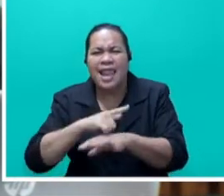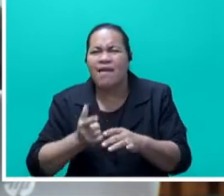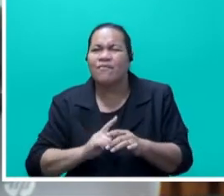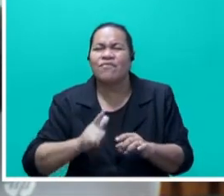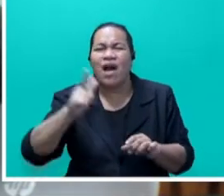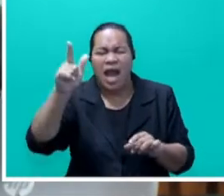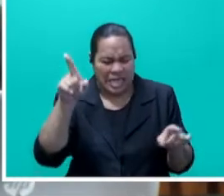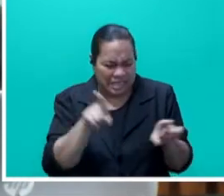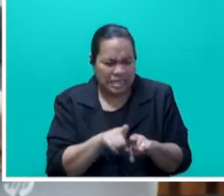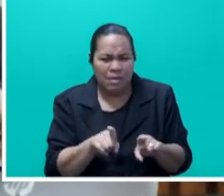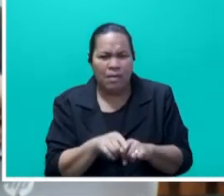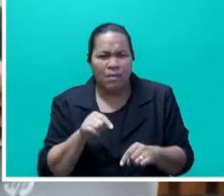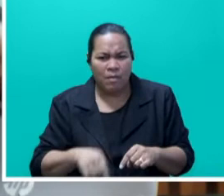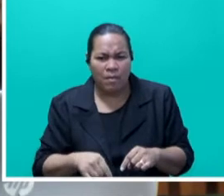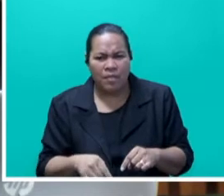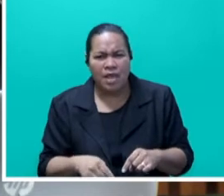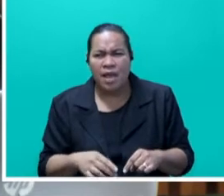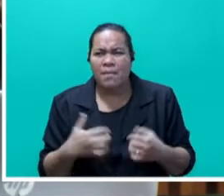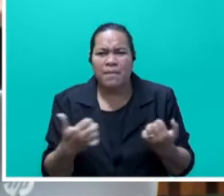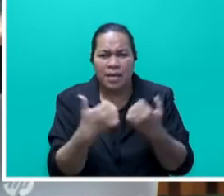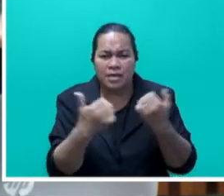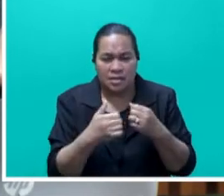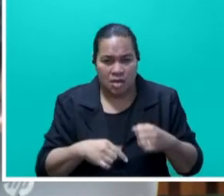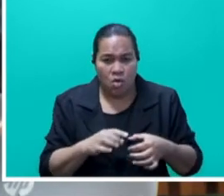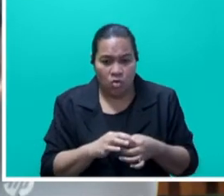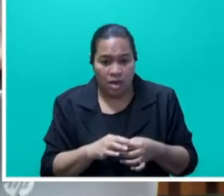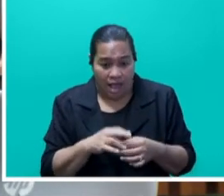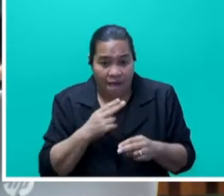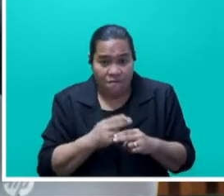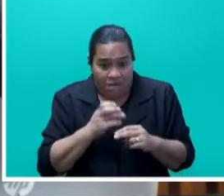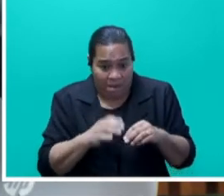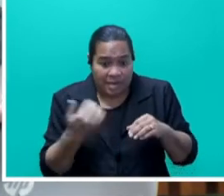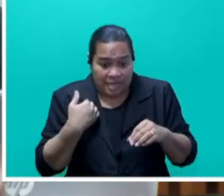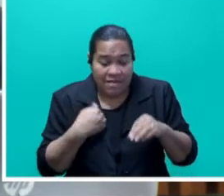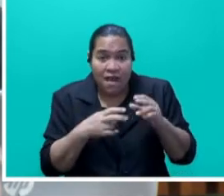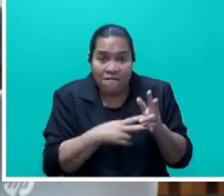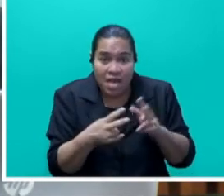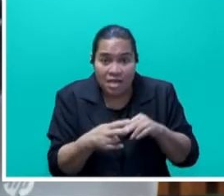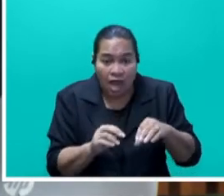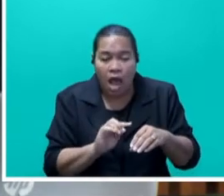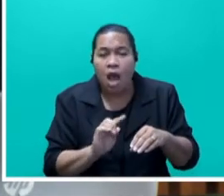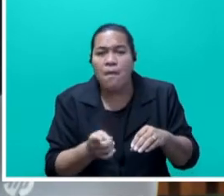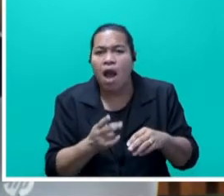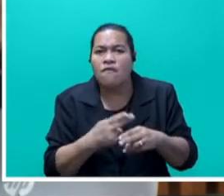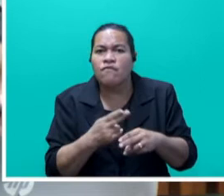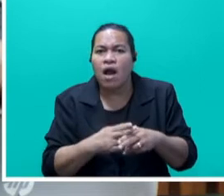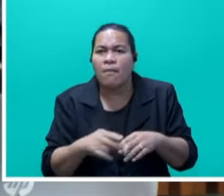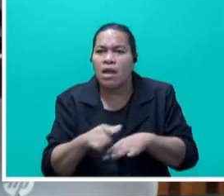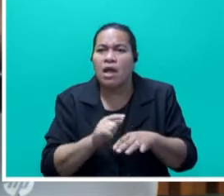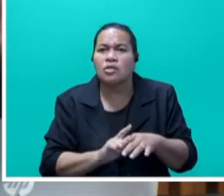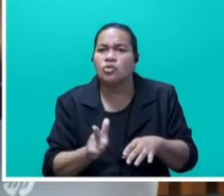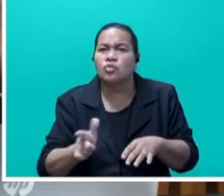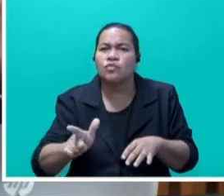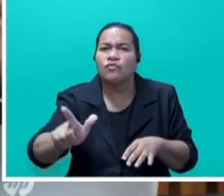in Fiji, in the rural interior, where we've got farmers living in villages, but their farm is about 2 kilometers